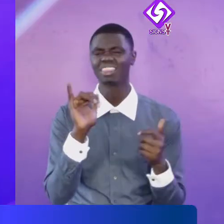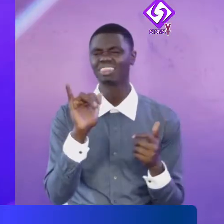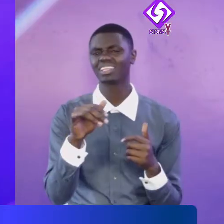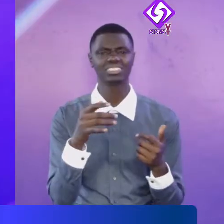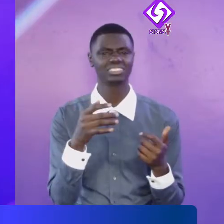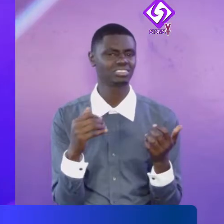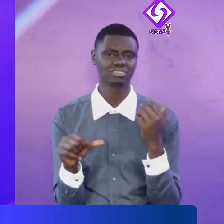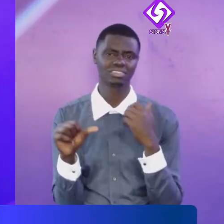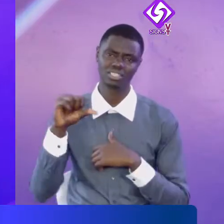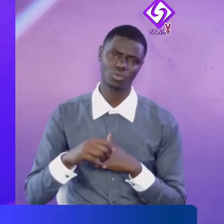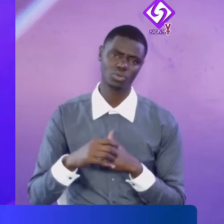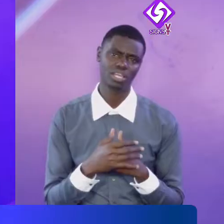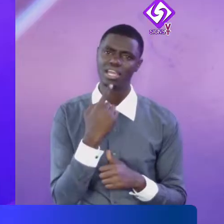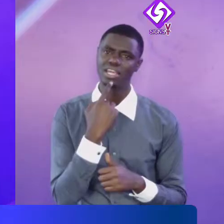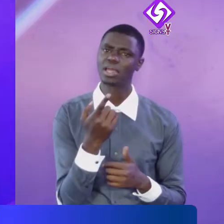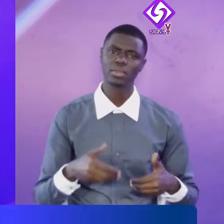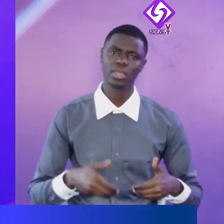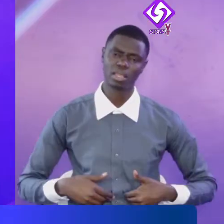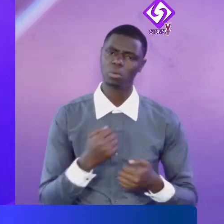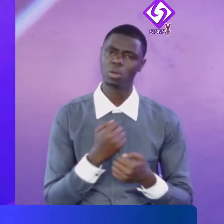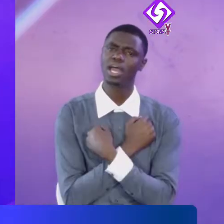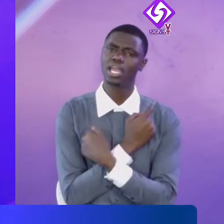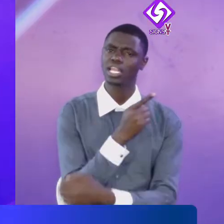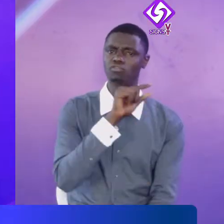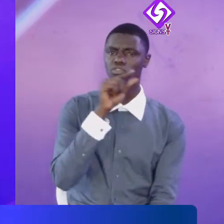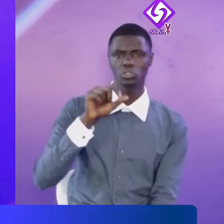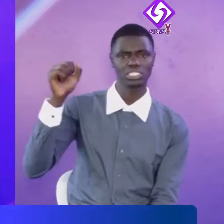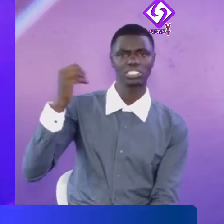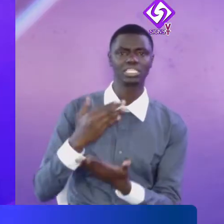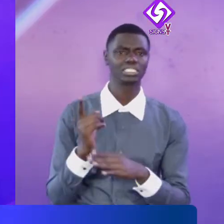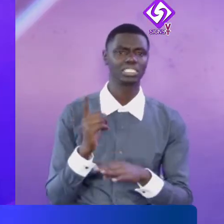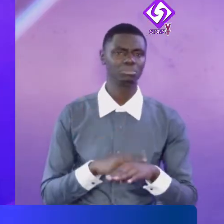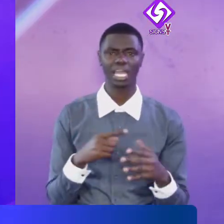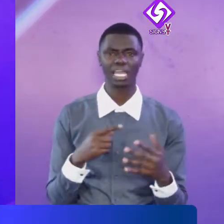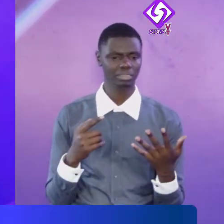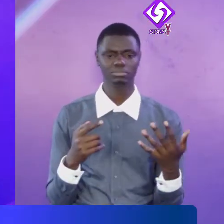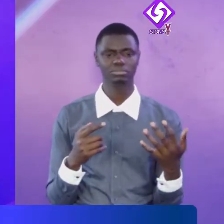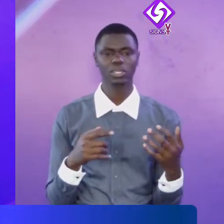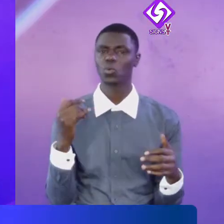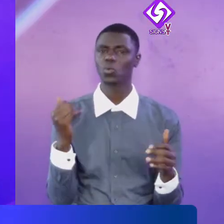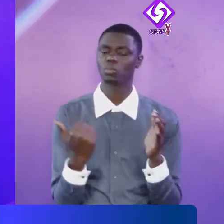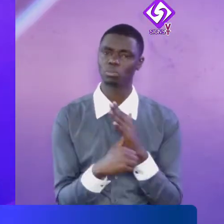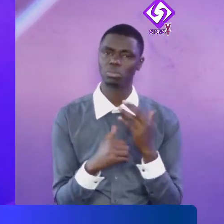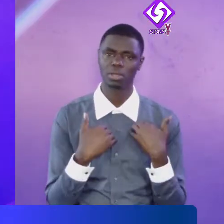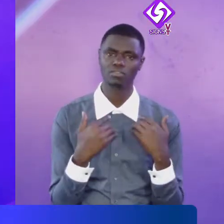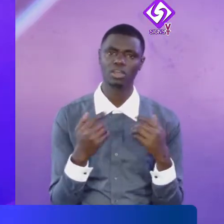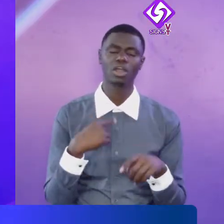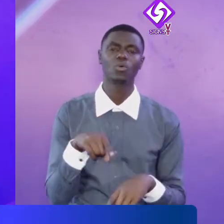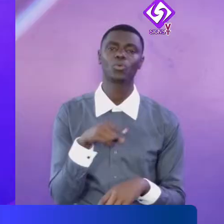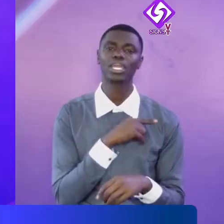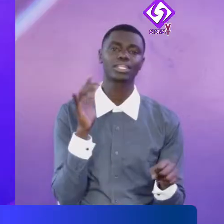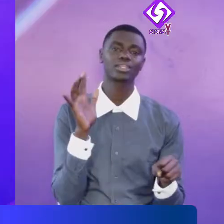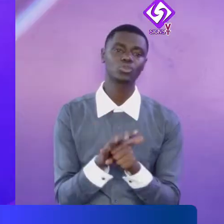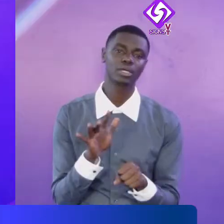fact, I want to tell some of the young men, I love you Gen Zs, but sometimes we cross the line. We are too much